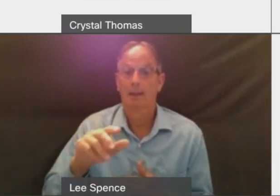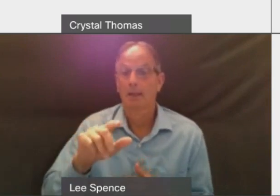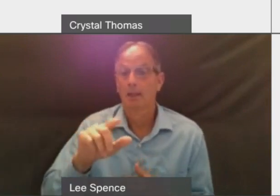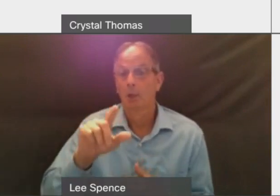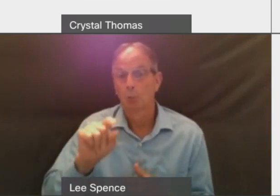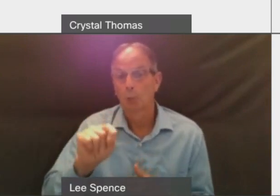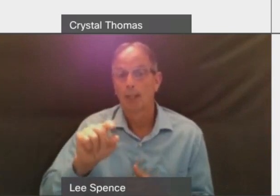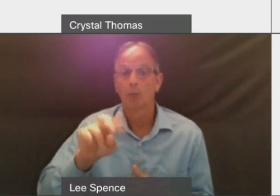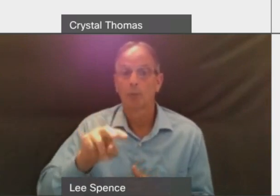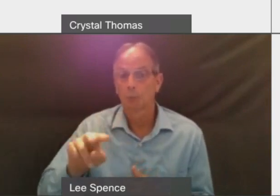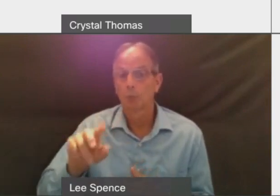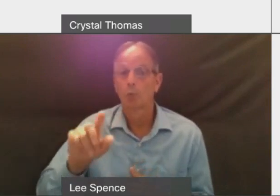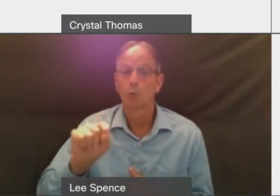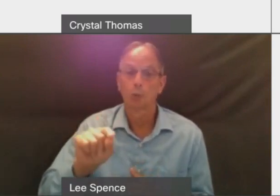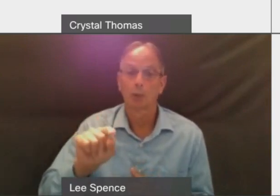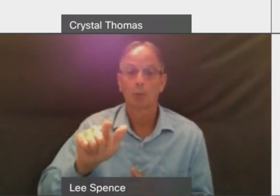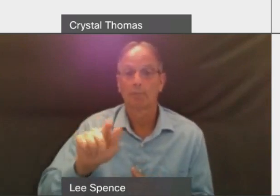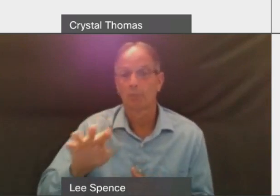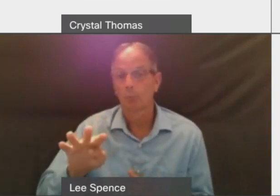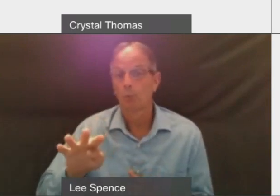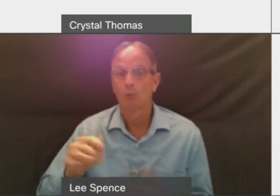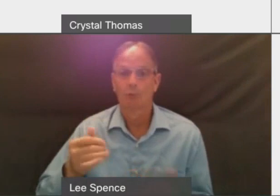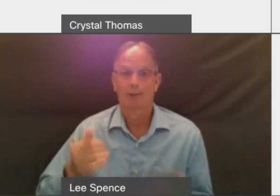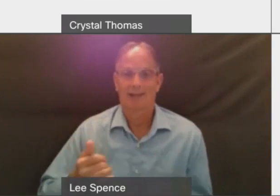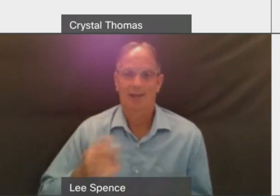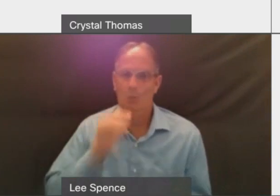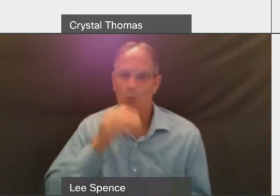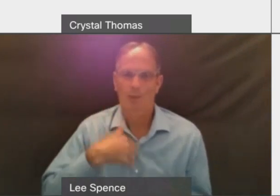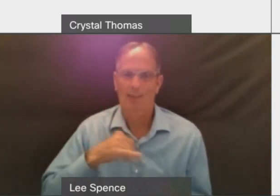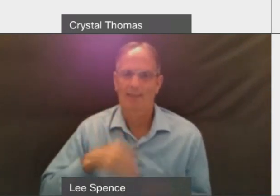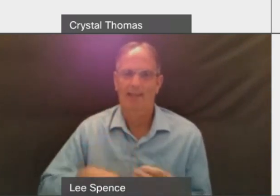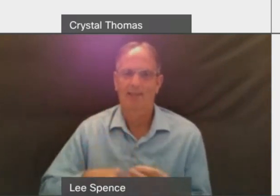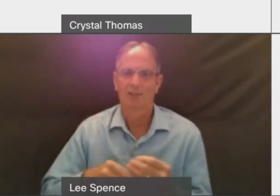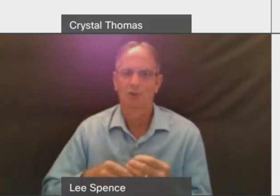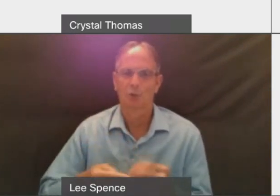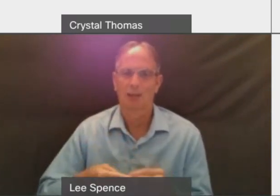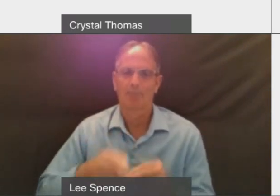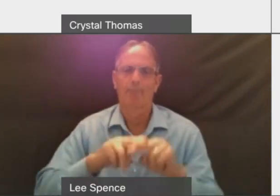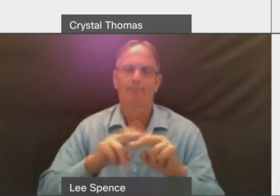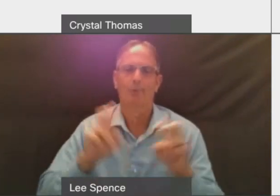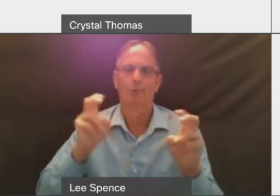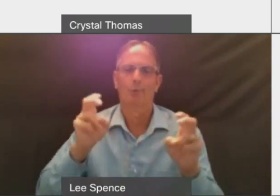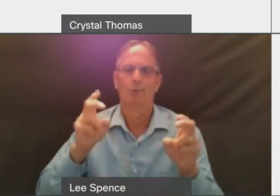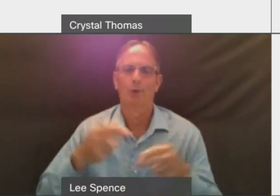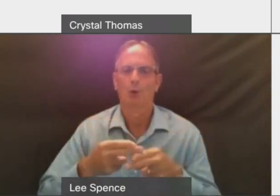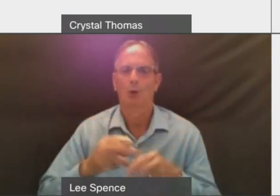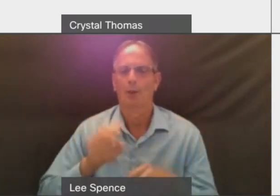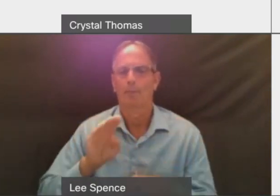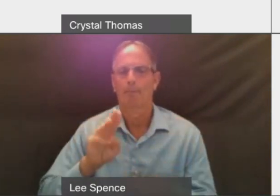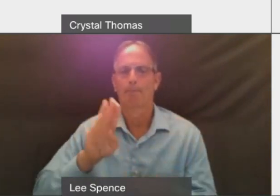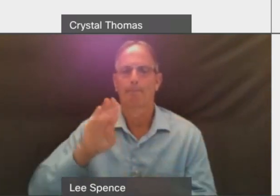2024, there isn't that additional bump. It would, based on the